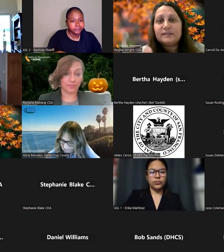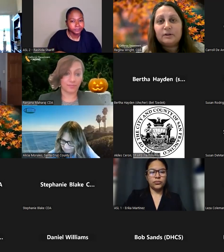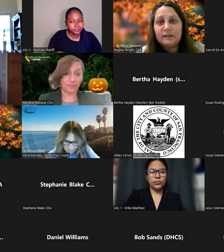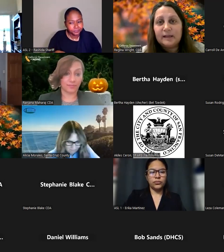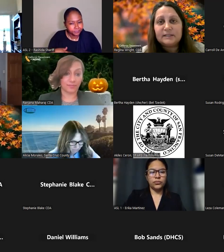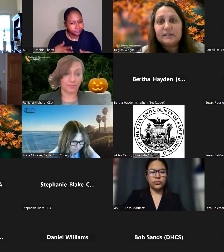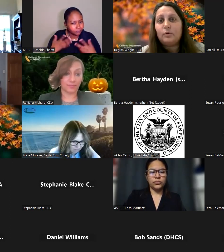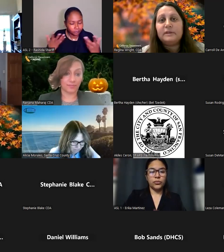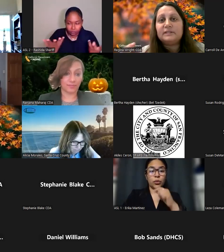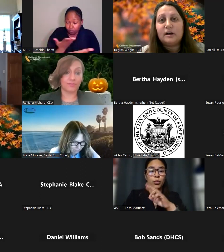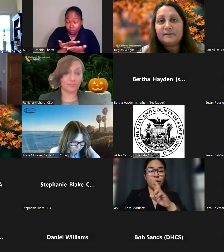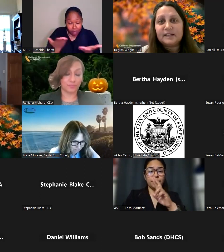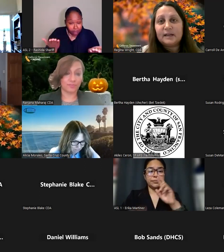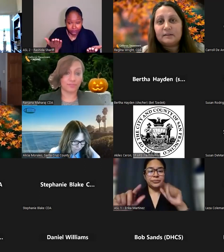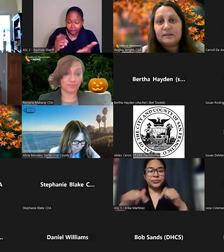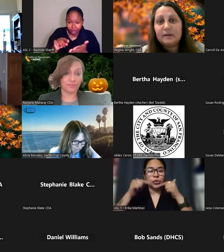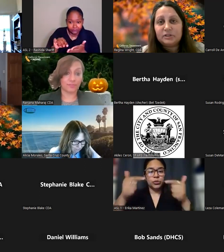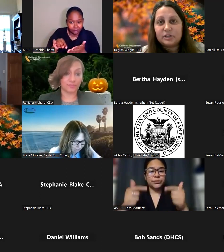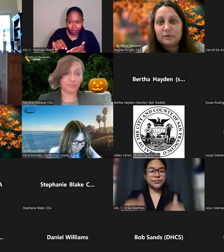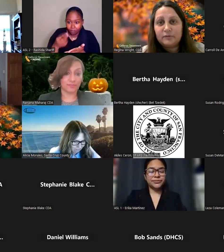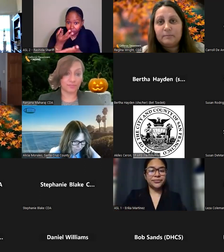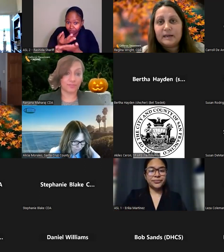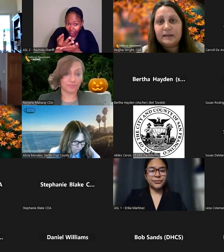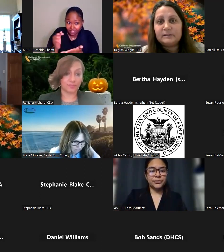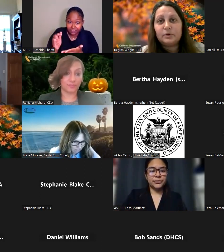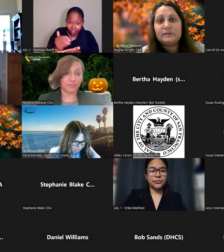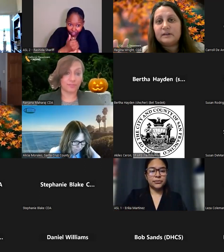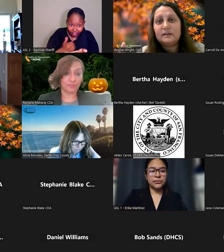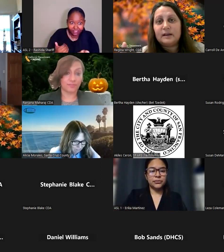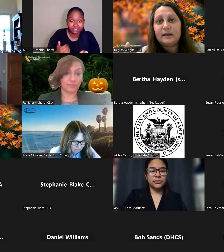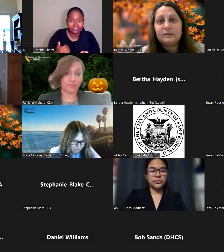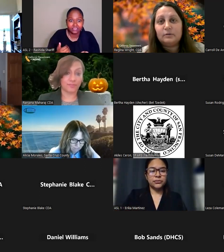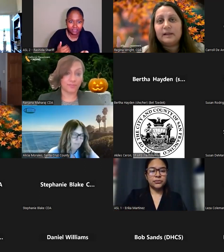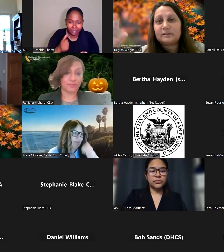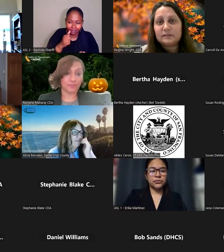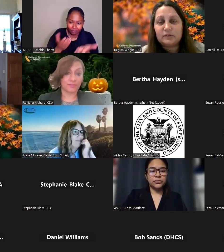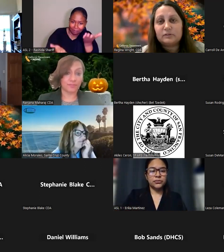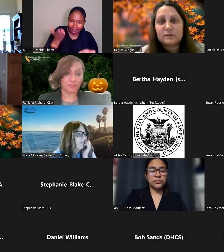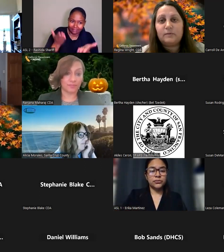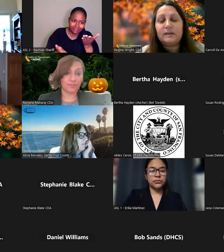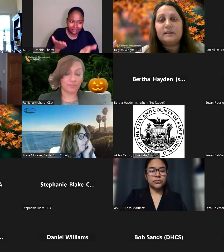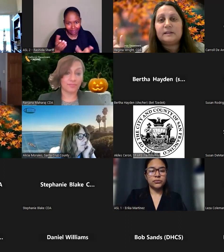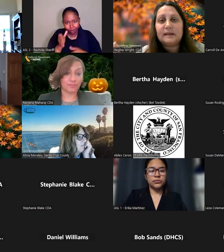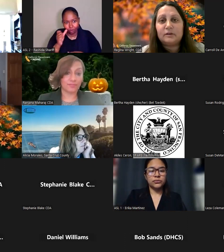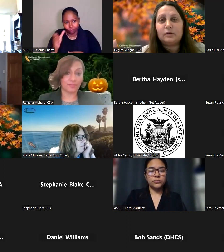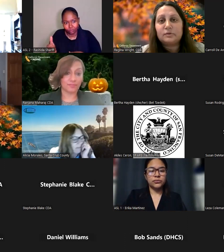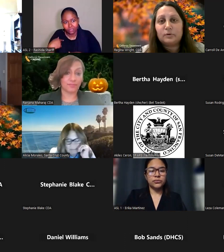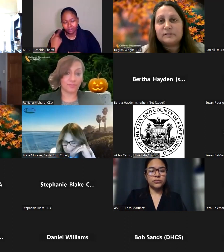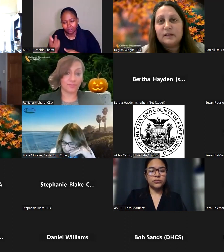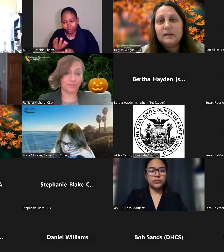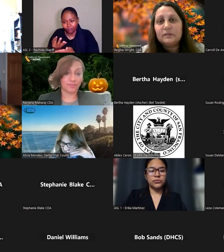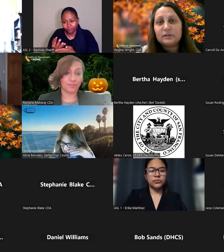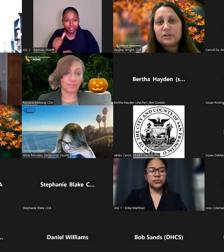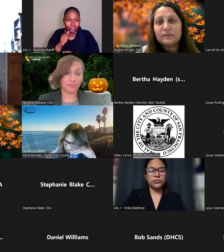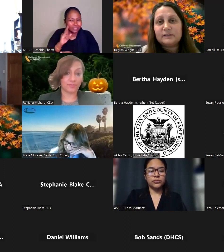any fees that are collected are only to offset the county general fund money. So it's not like you collect conservatorship fees and that goes